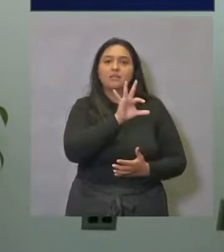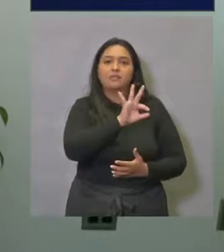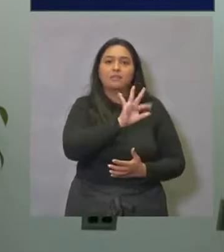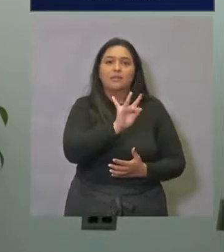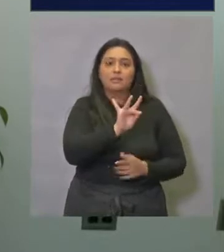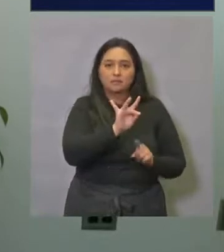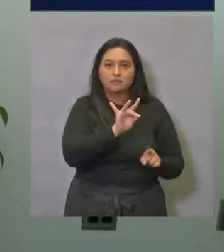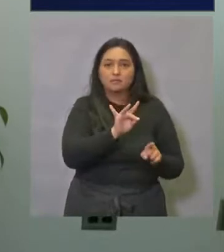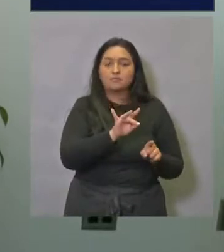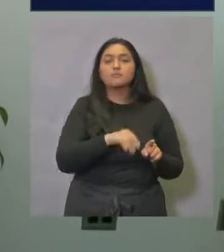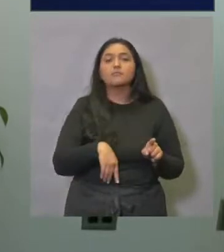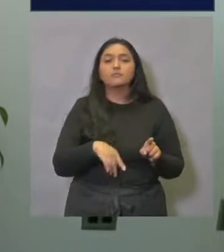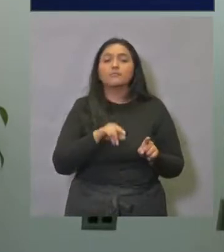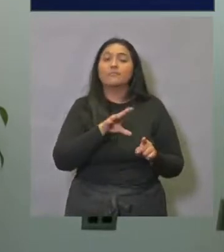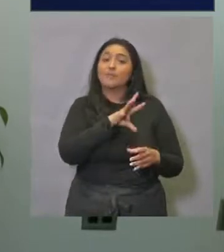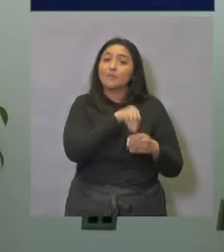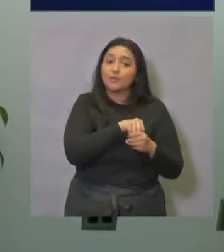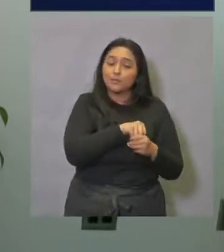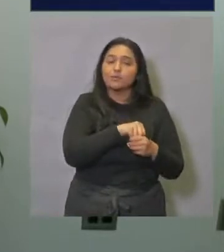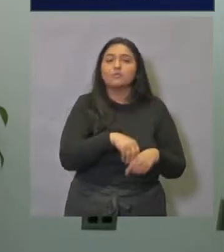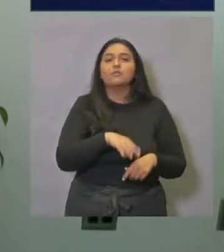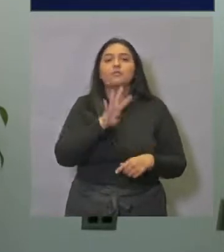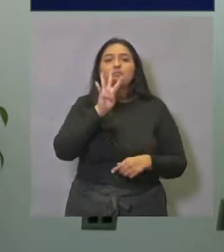97,998. And this includes